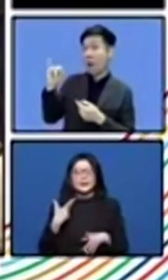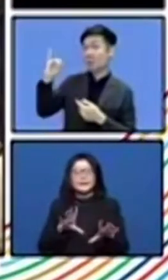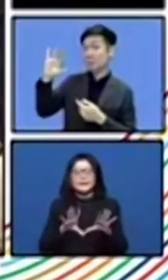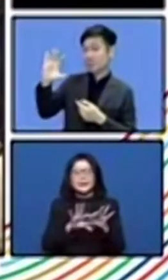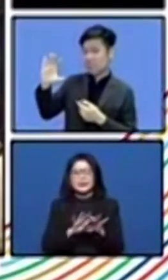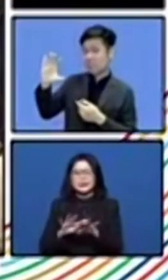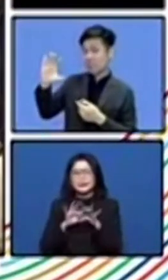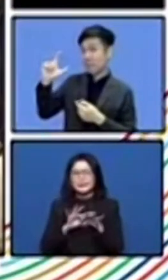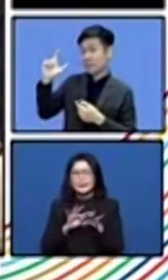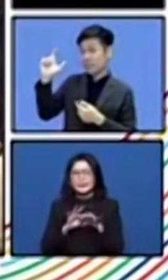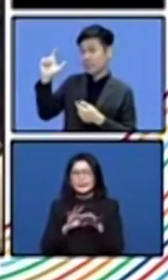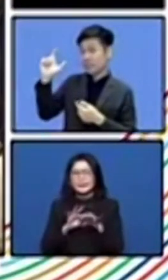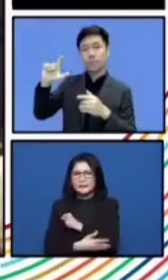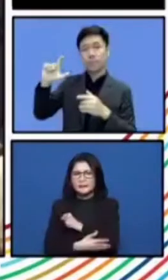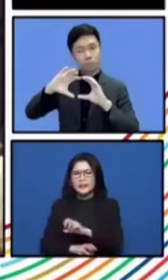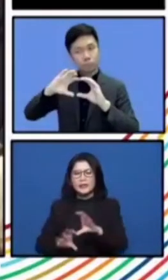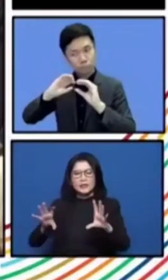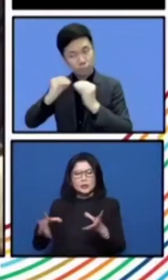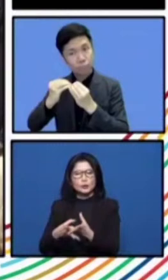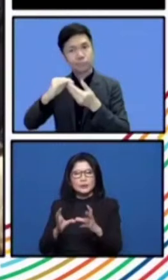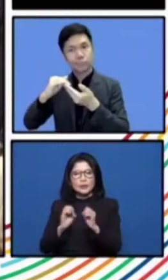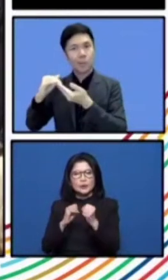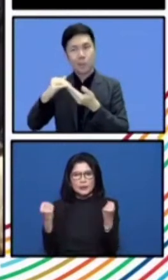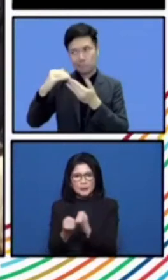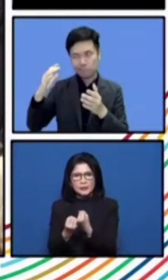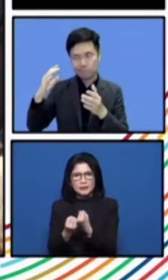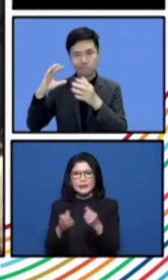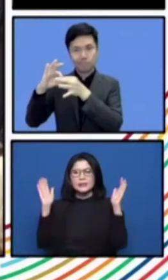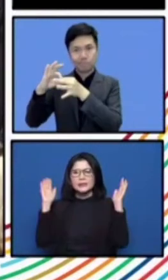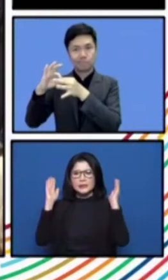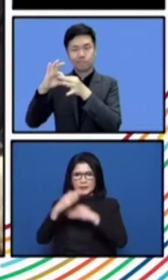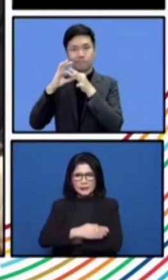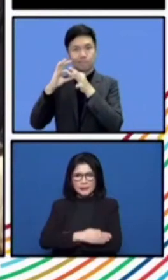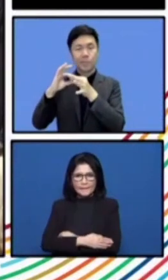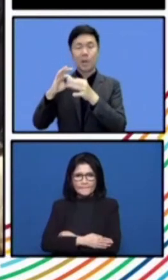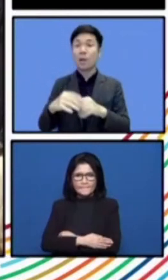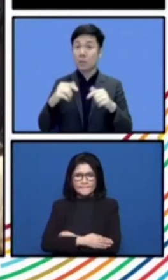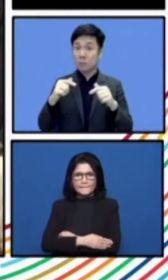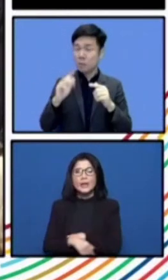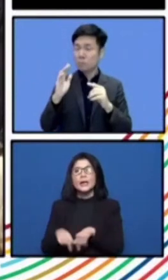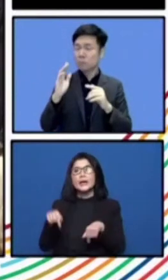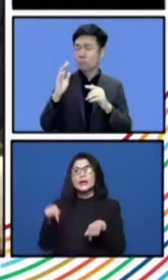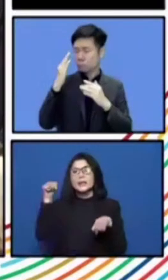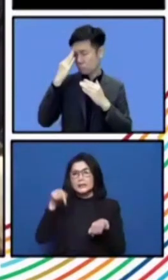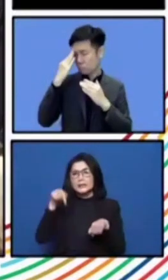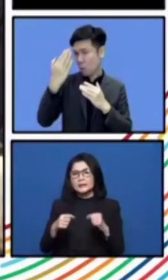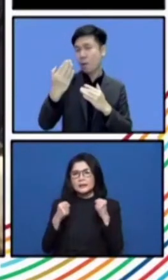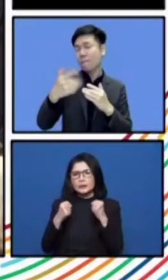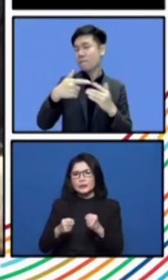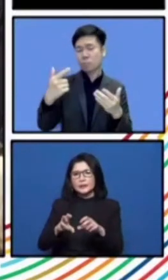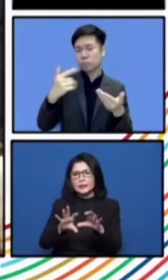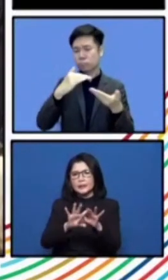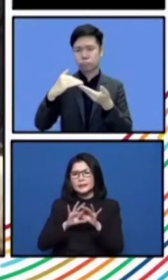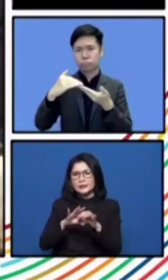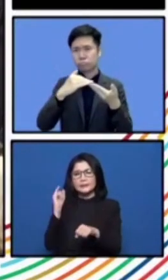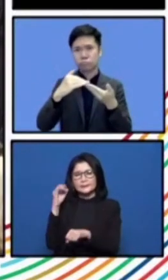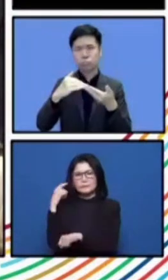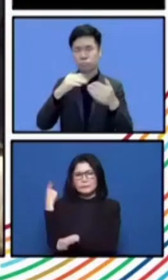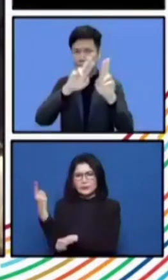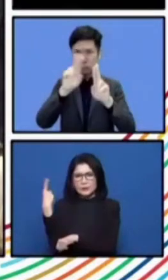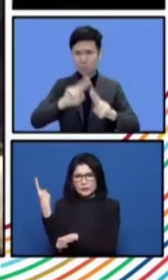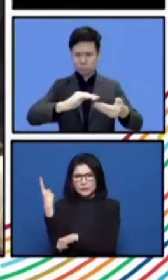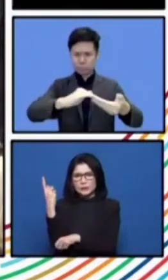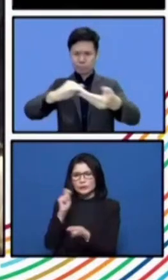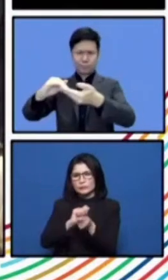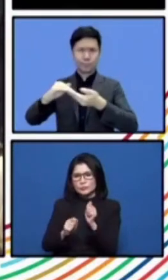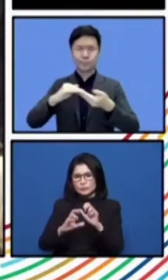that our efforts on National level will be strengthened with International cooperation in order to realize a world where persons with